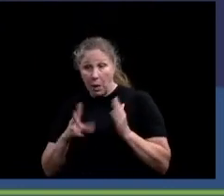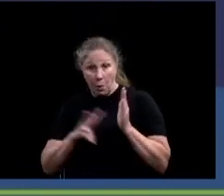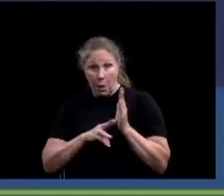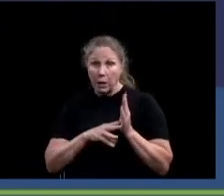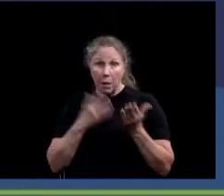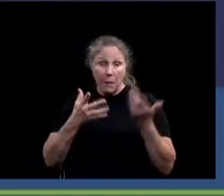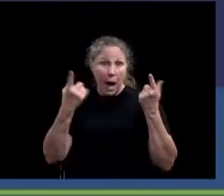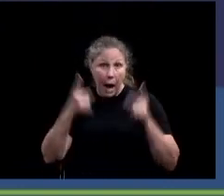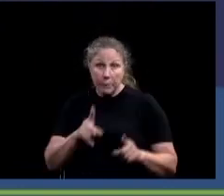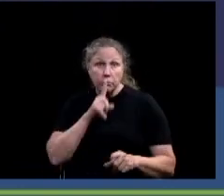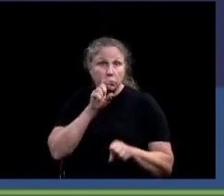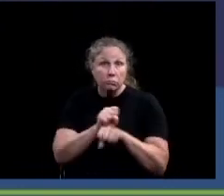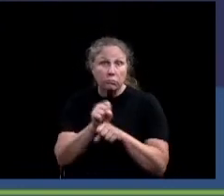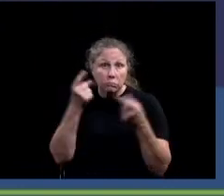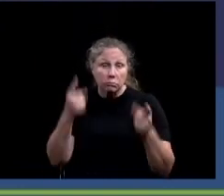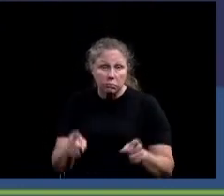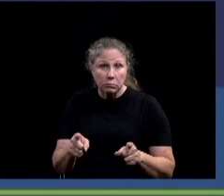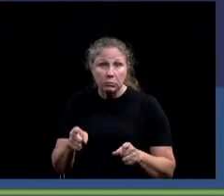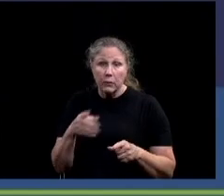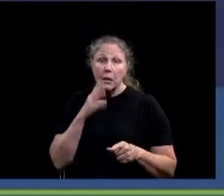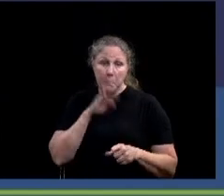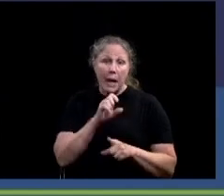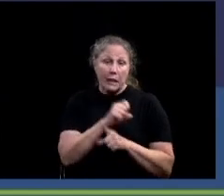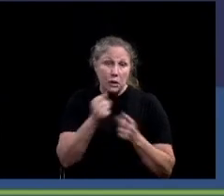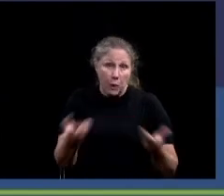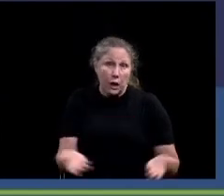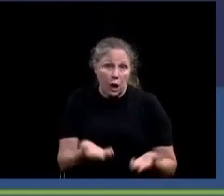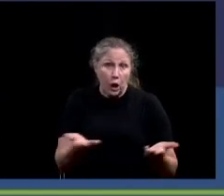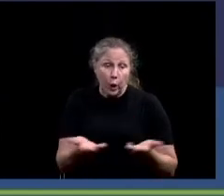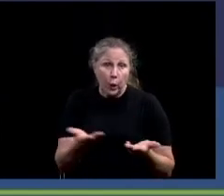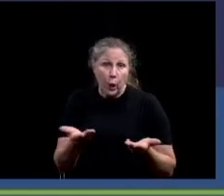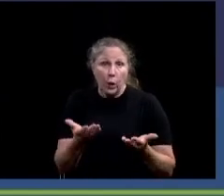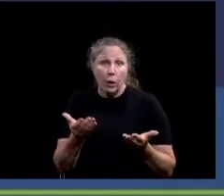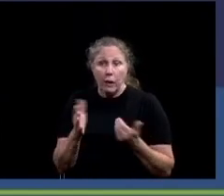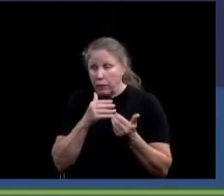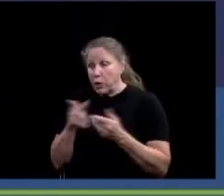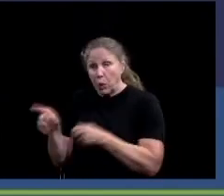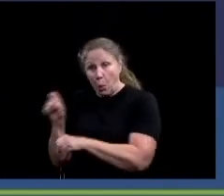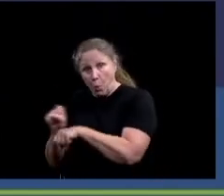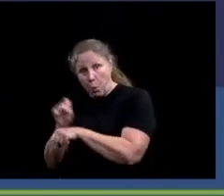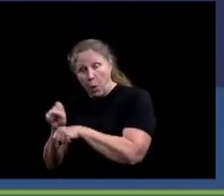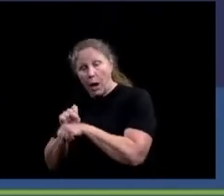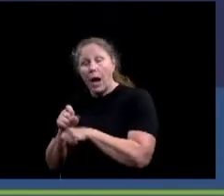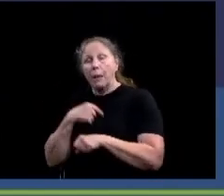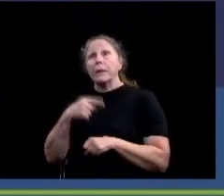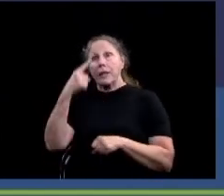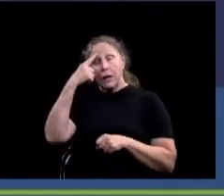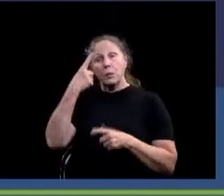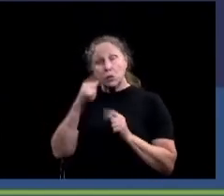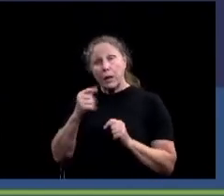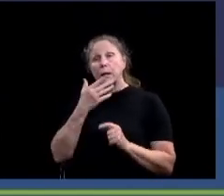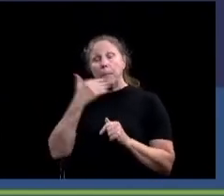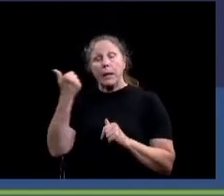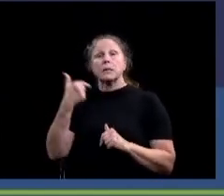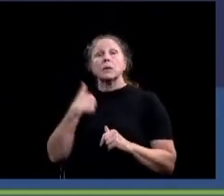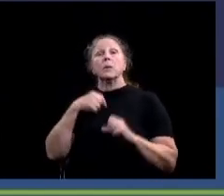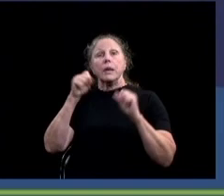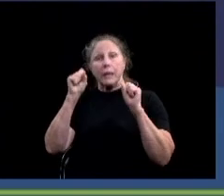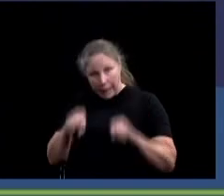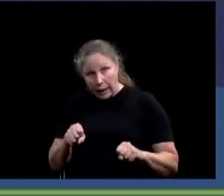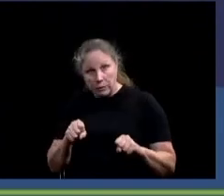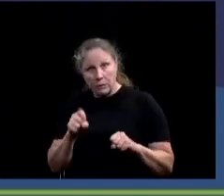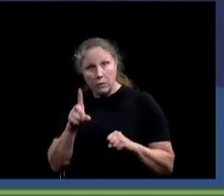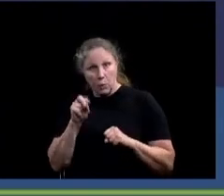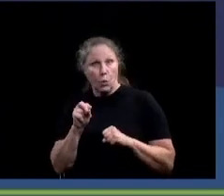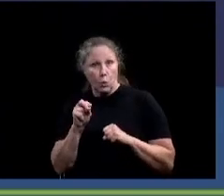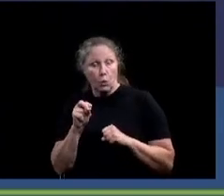situation, but we're doing everything. I think we're doing everything that can reasonably be done to try to keep